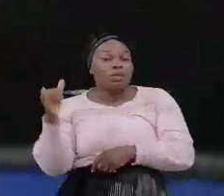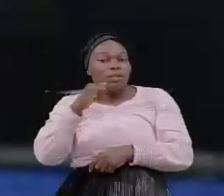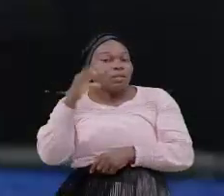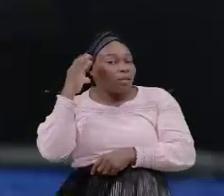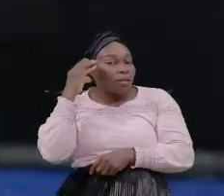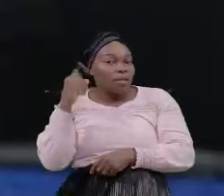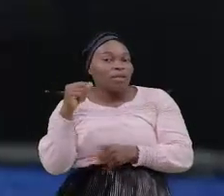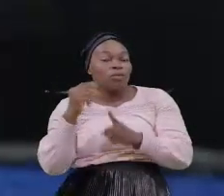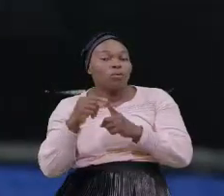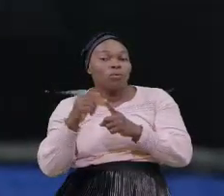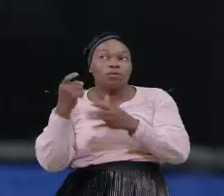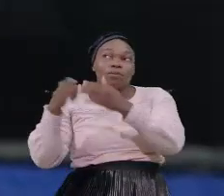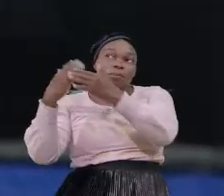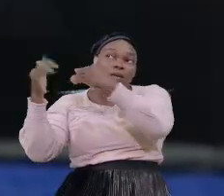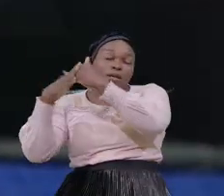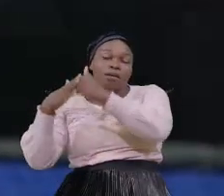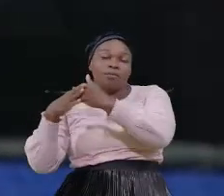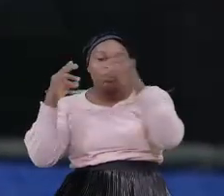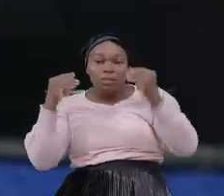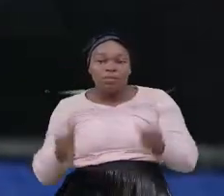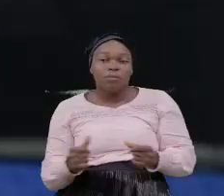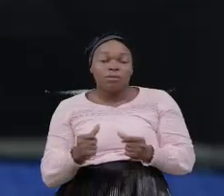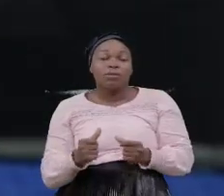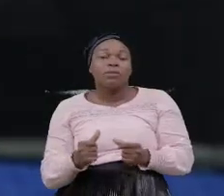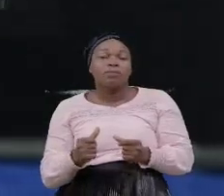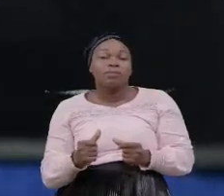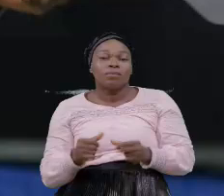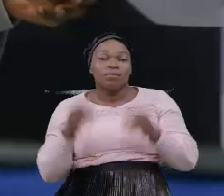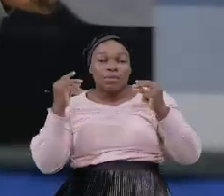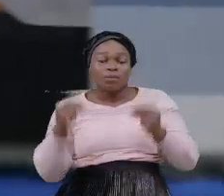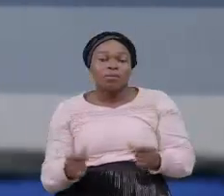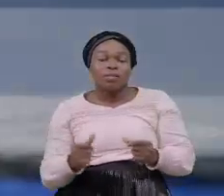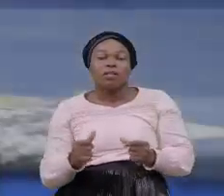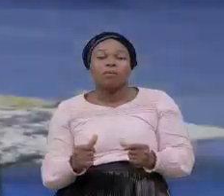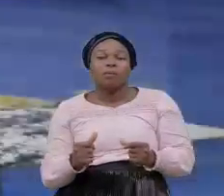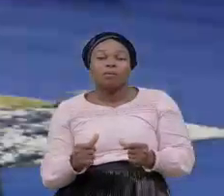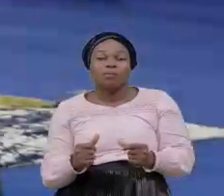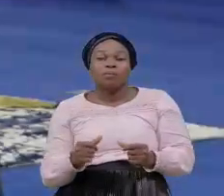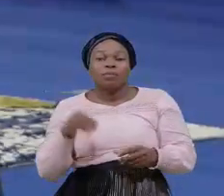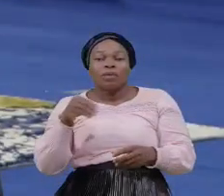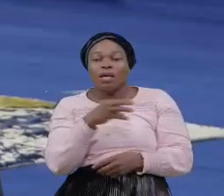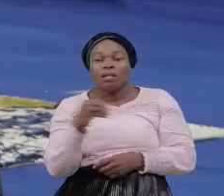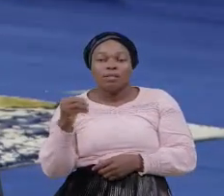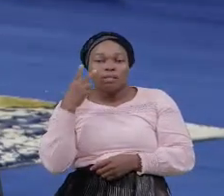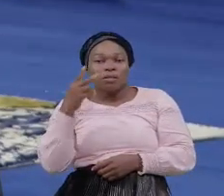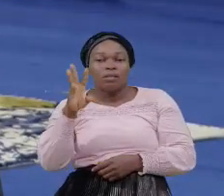heaven instantaneously. Instantaneously. Look at Moses with a rod in the hand. And the armies